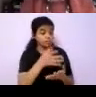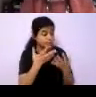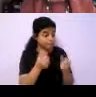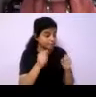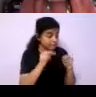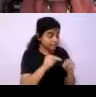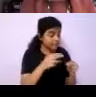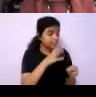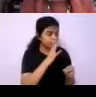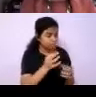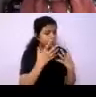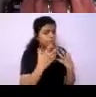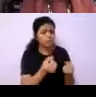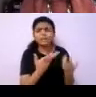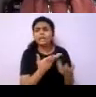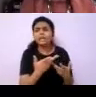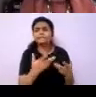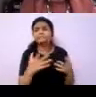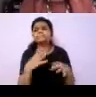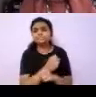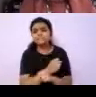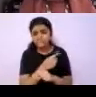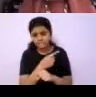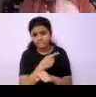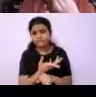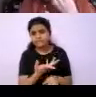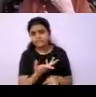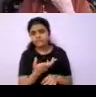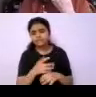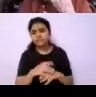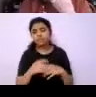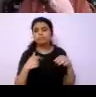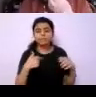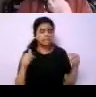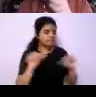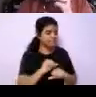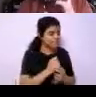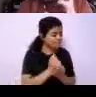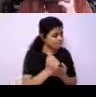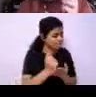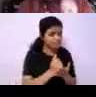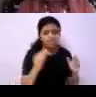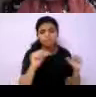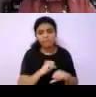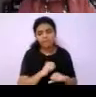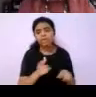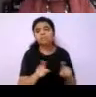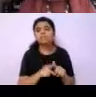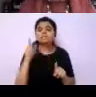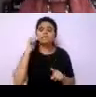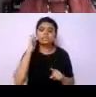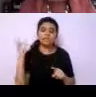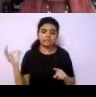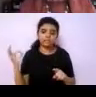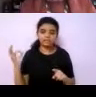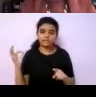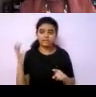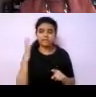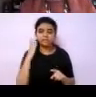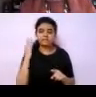one's assistance. In either case, and there we get neglect. So care has